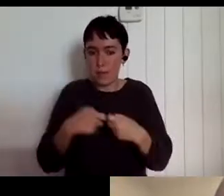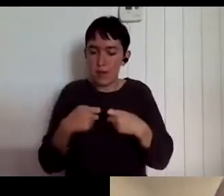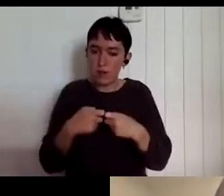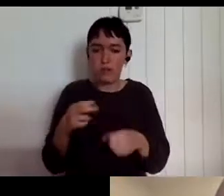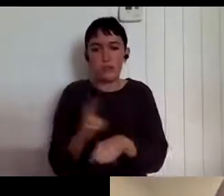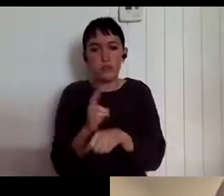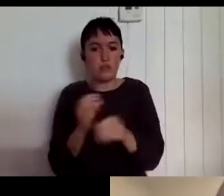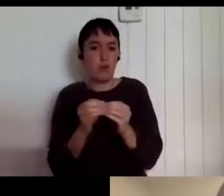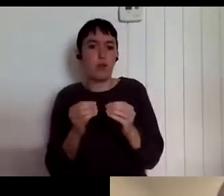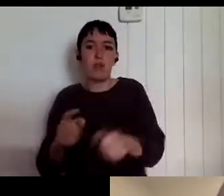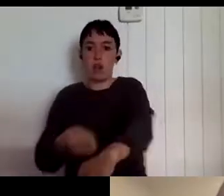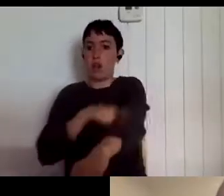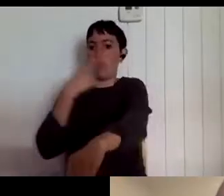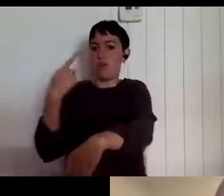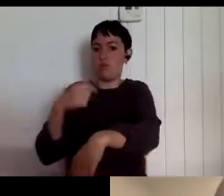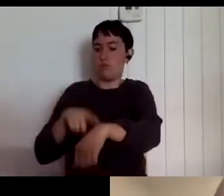goal.